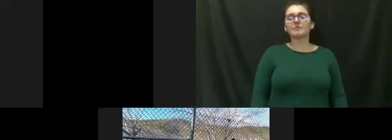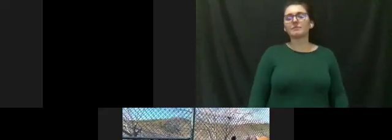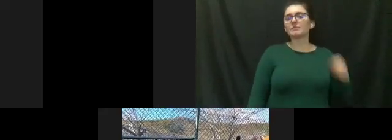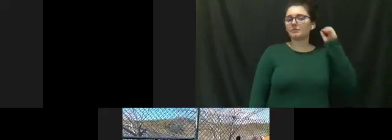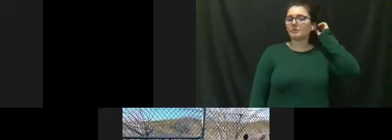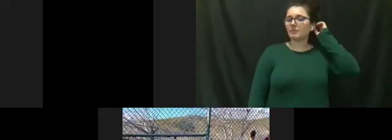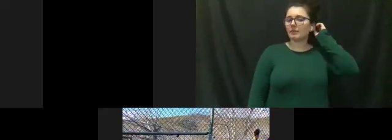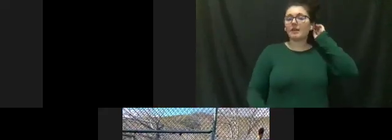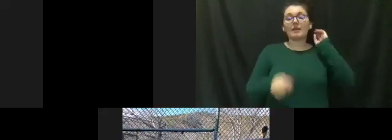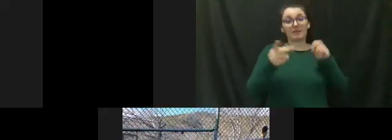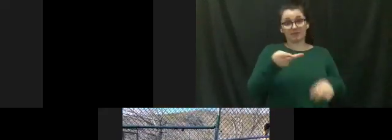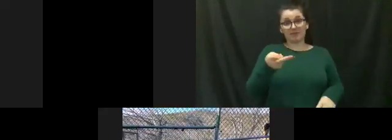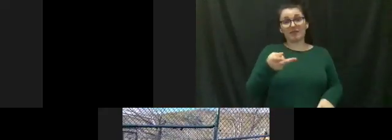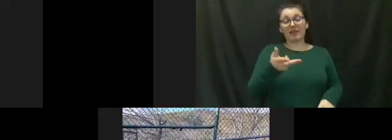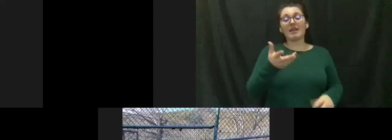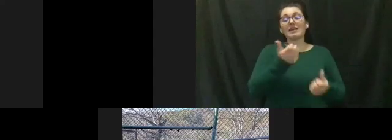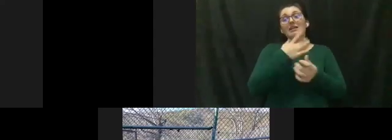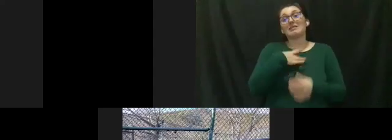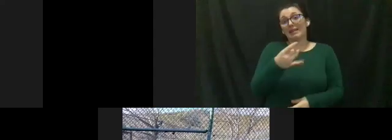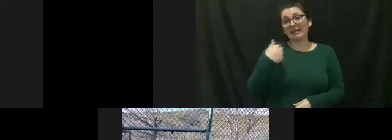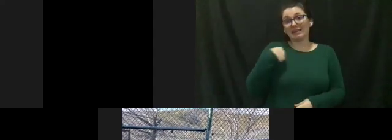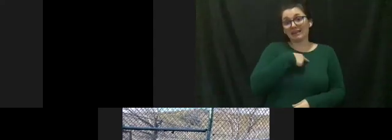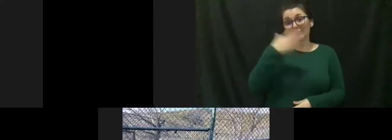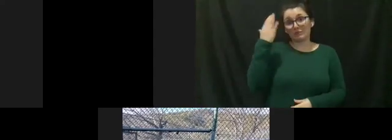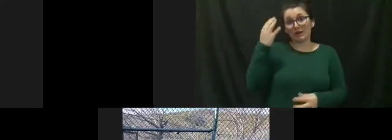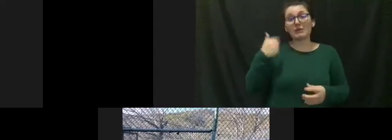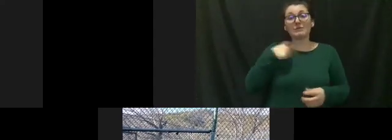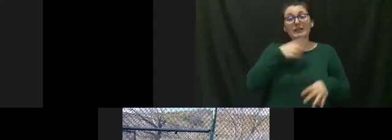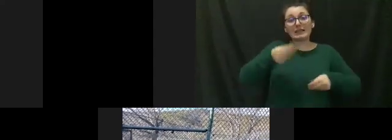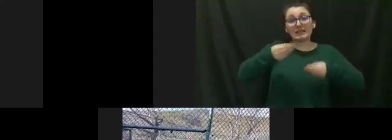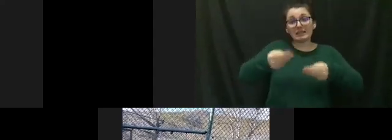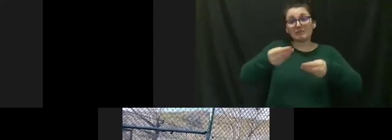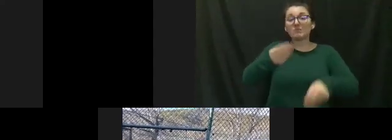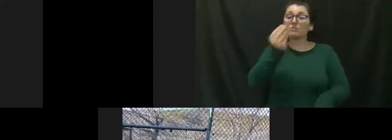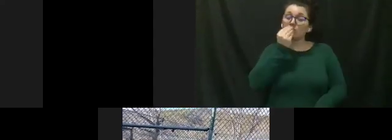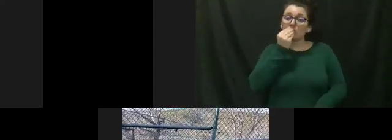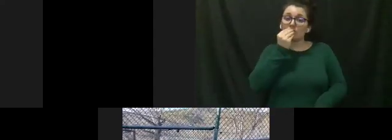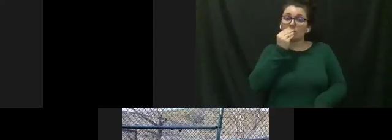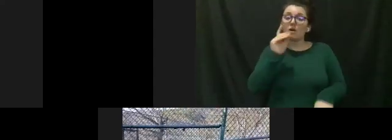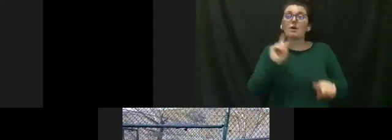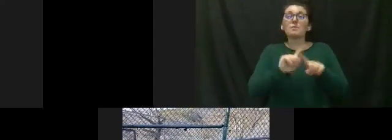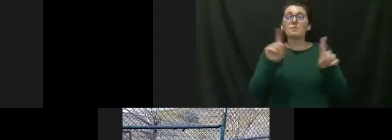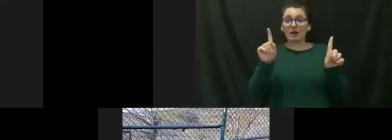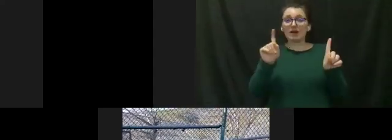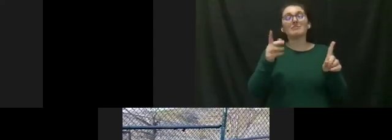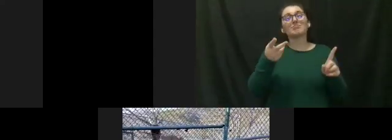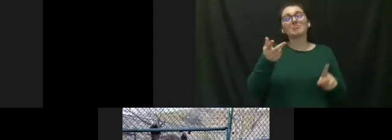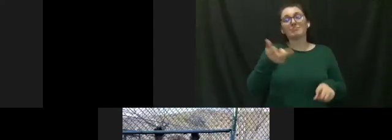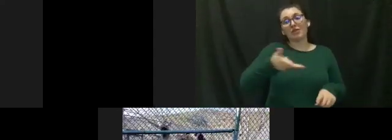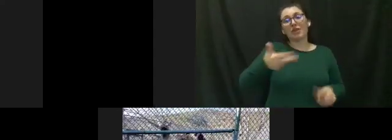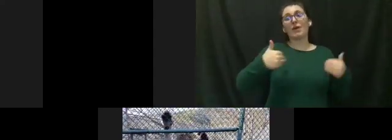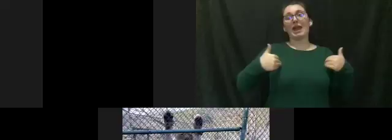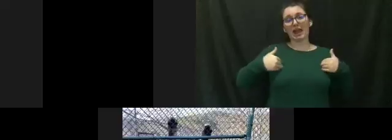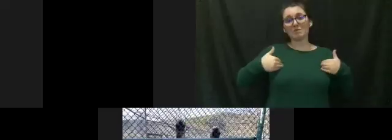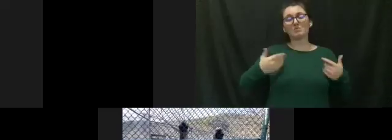and they like us, they're still wild animals. And so we don't want to go in there with them. That's their territory and this is ours, and